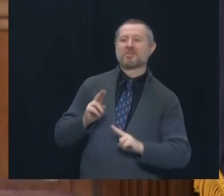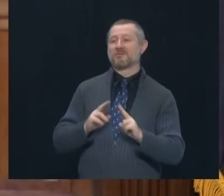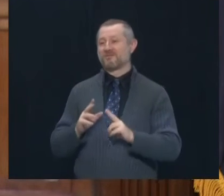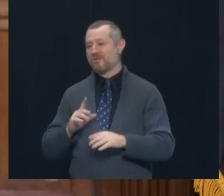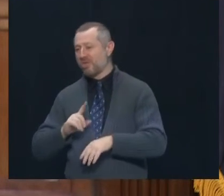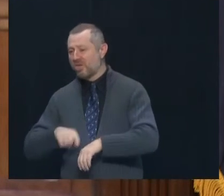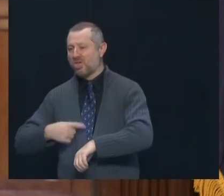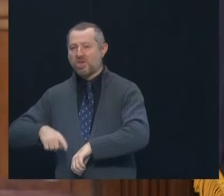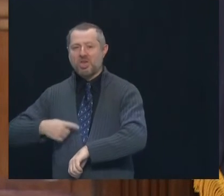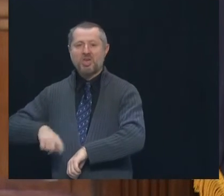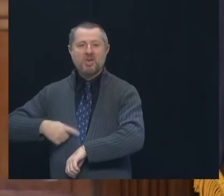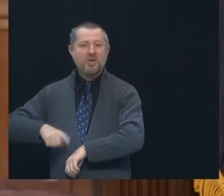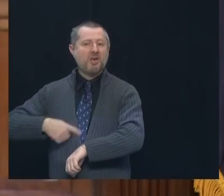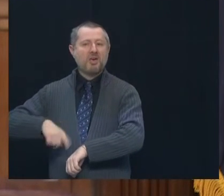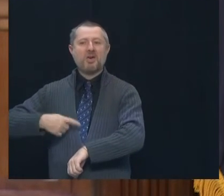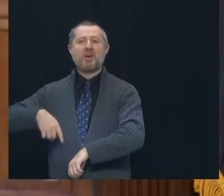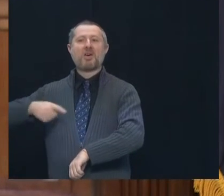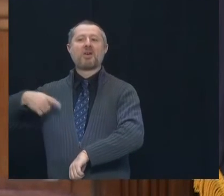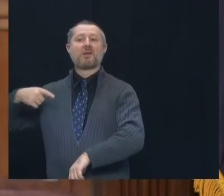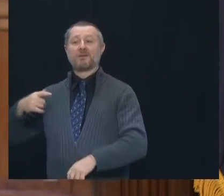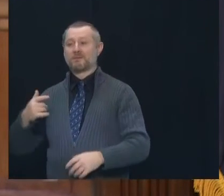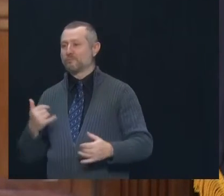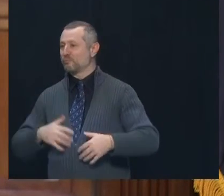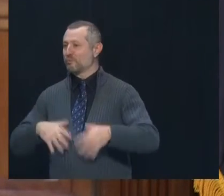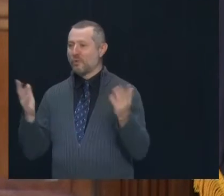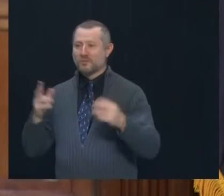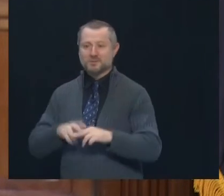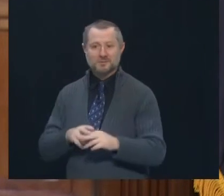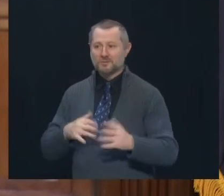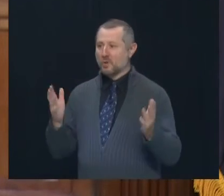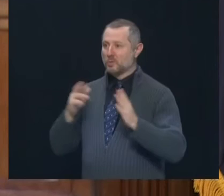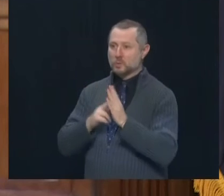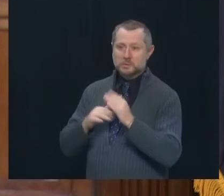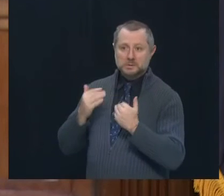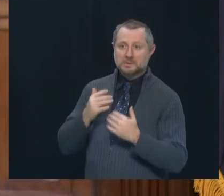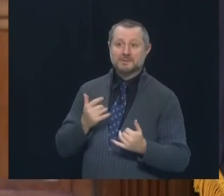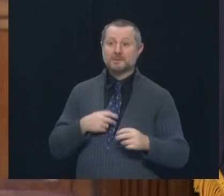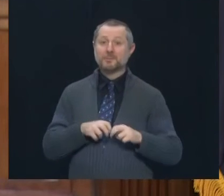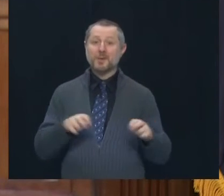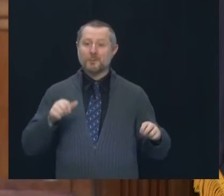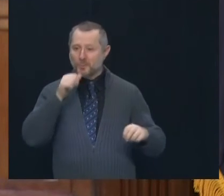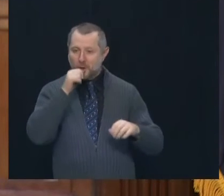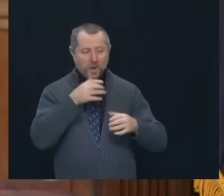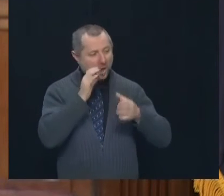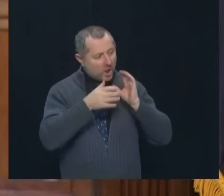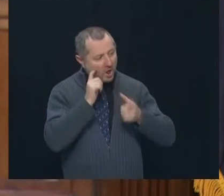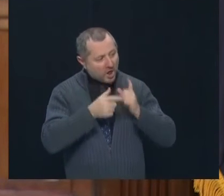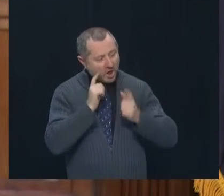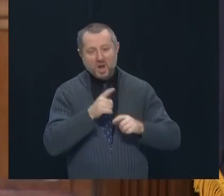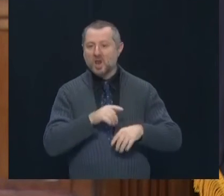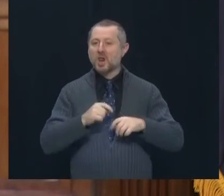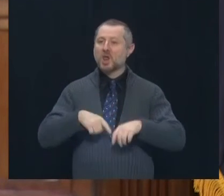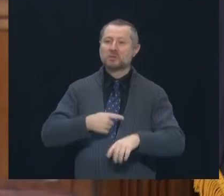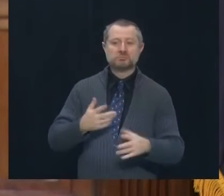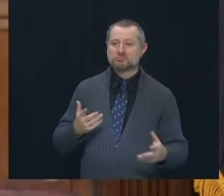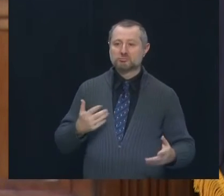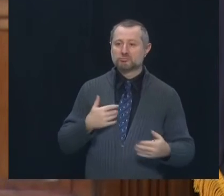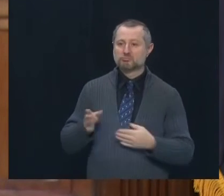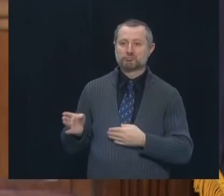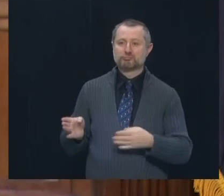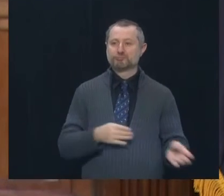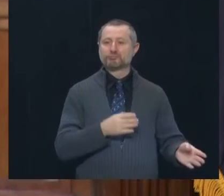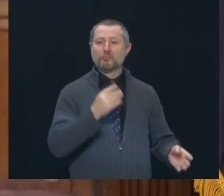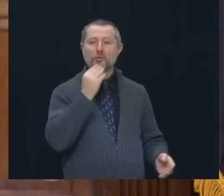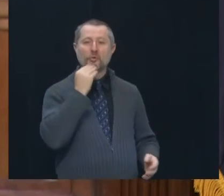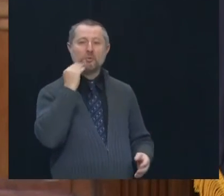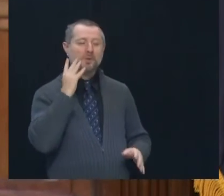conducive to that anymore. It's not conducive to do that in a bar. Well, then let's just go to somebody's house. And that's what